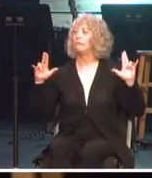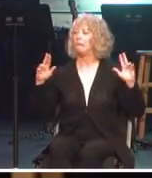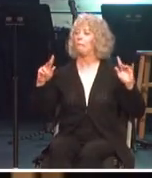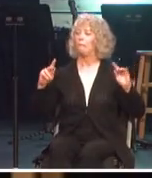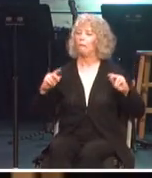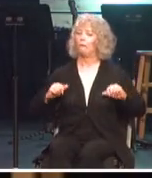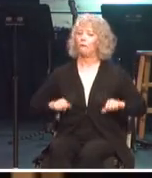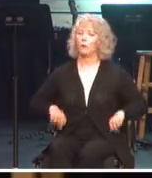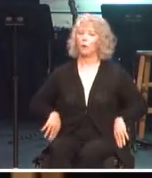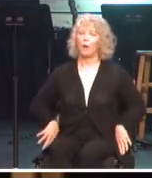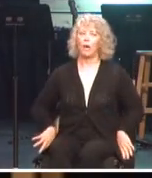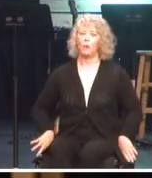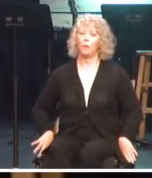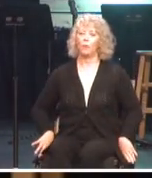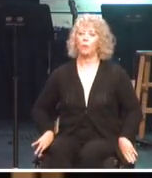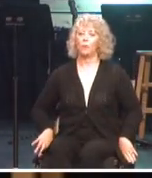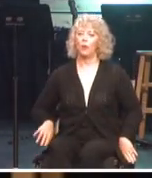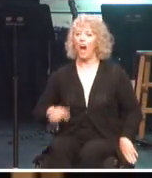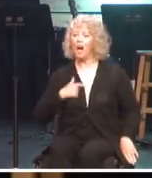or superiority